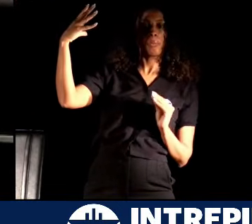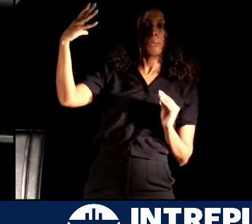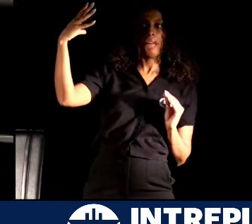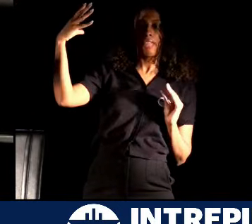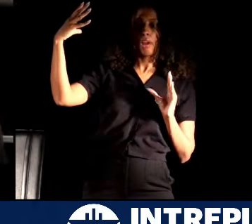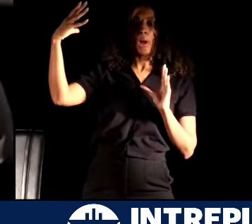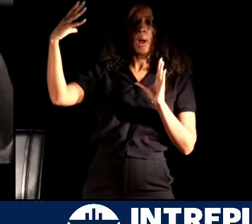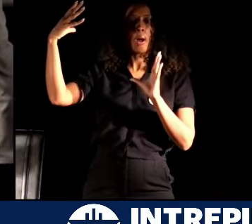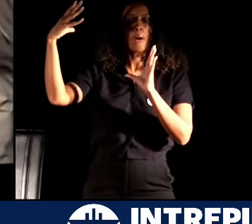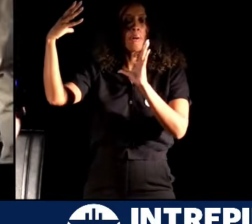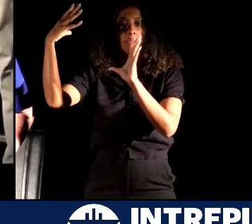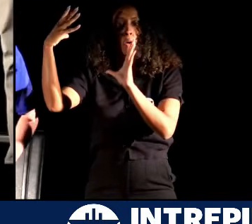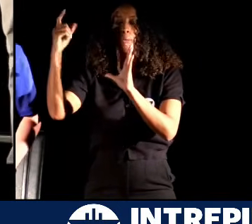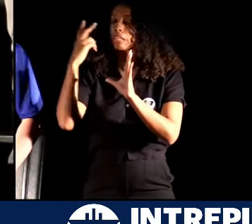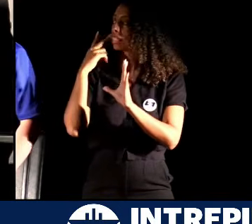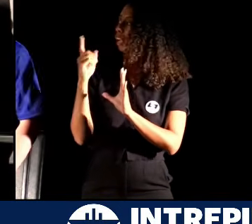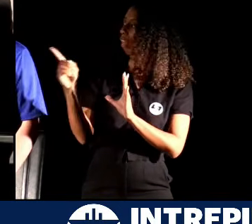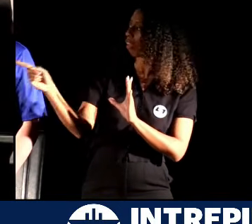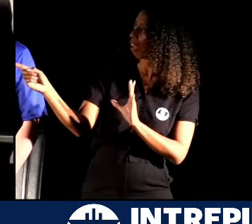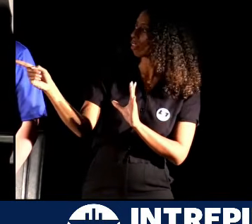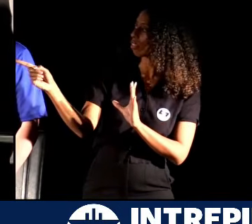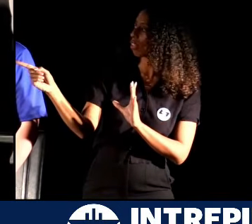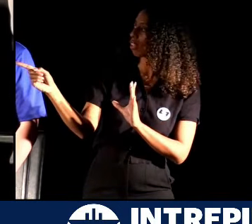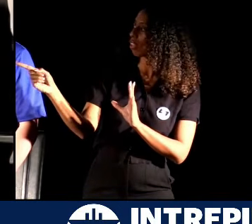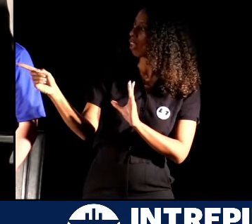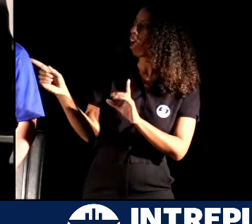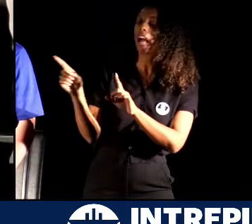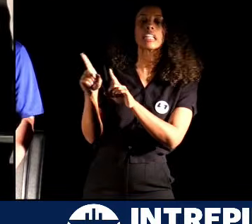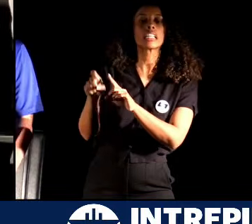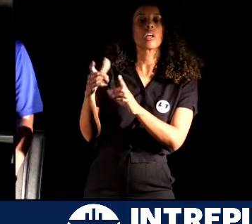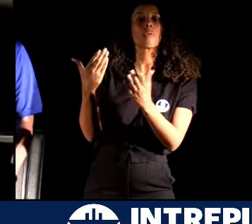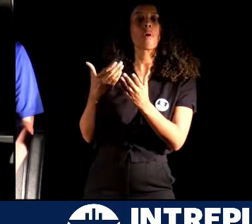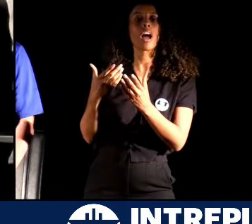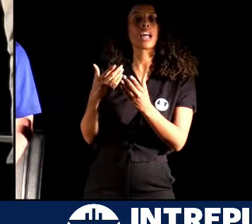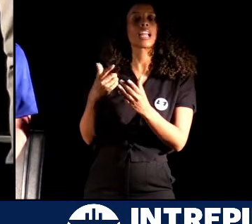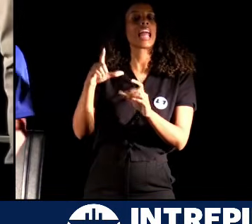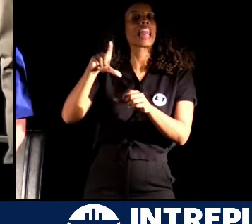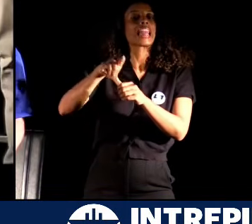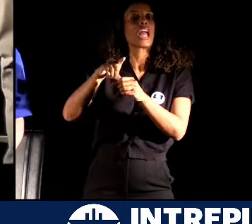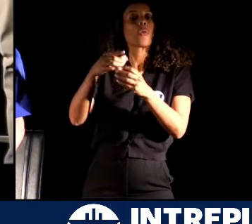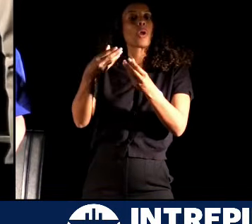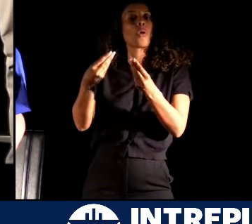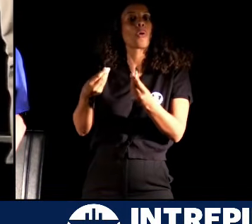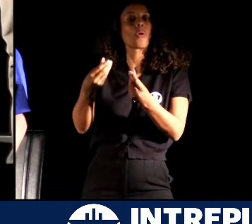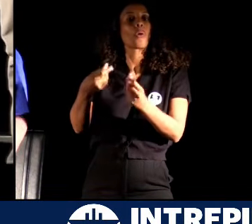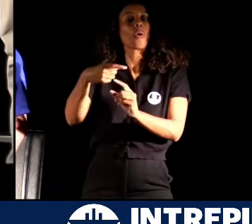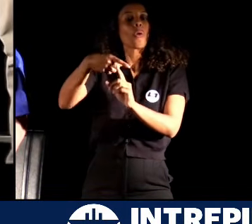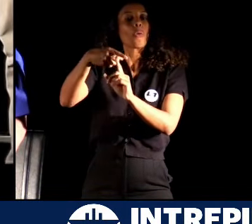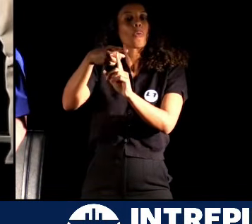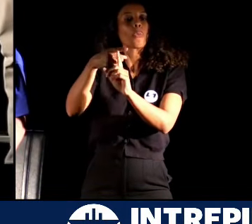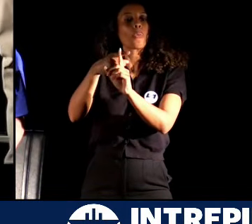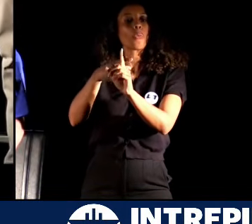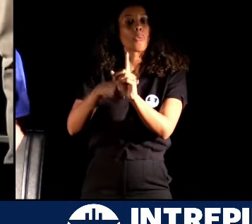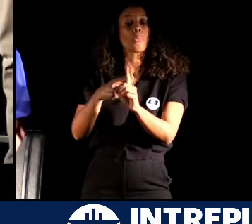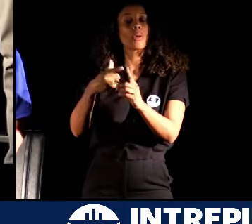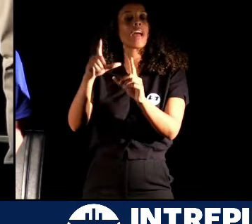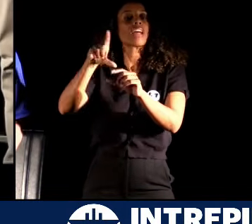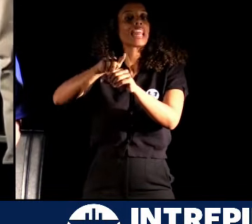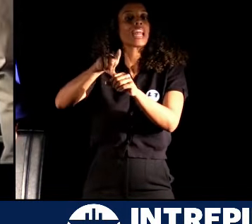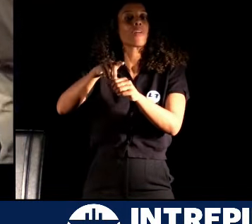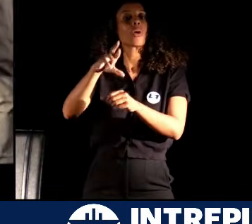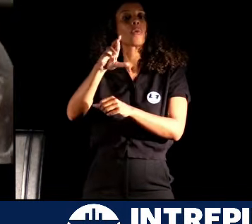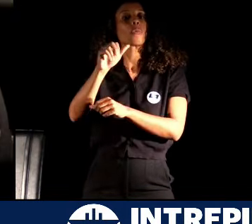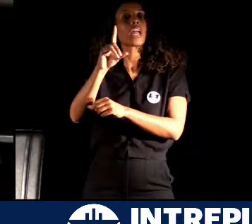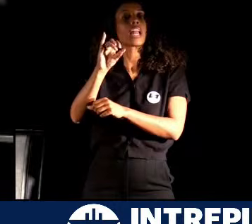come forward. And they actually need liquid cooling. So you have a liquid radiator